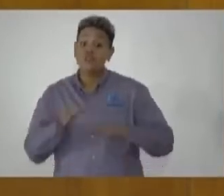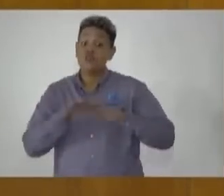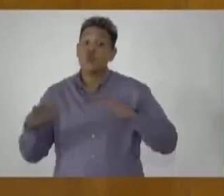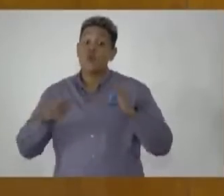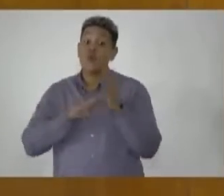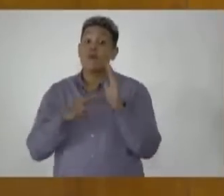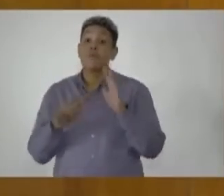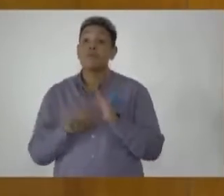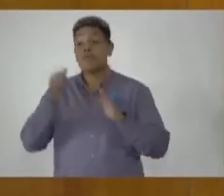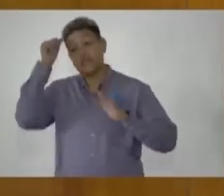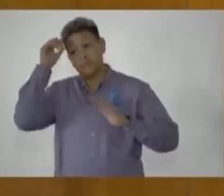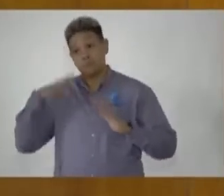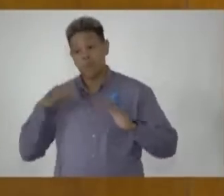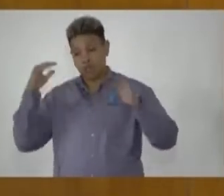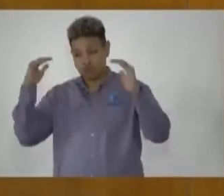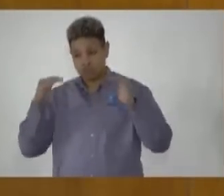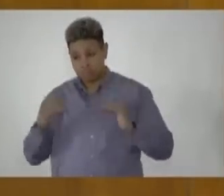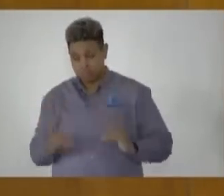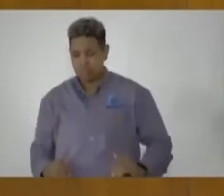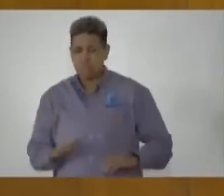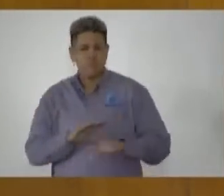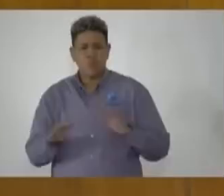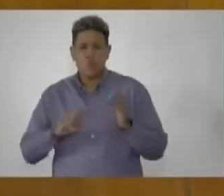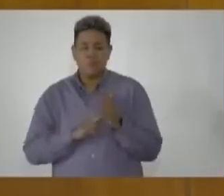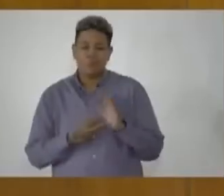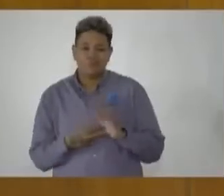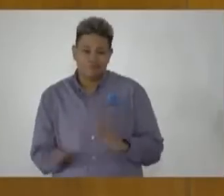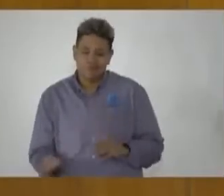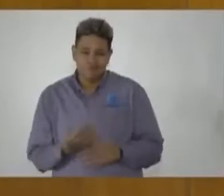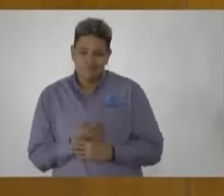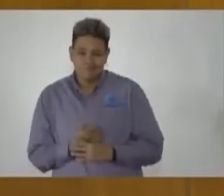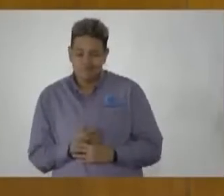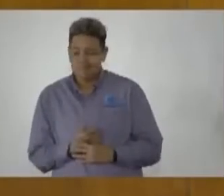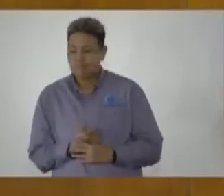the demotion of men. I believe